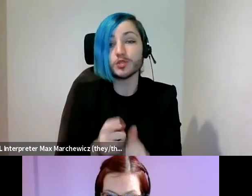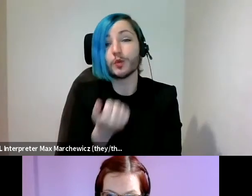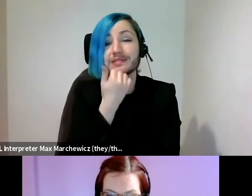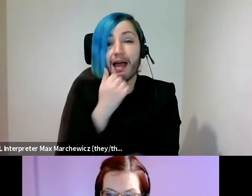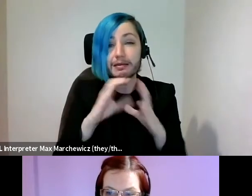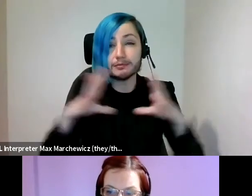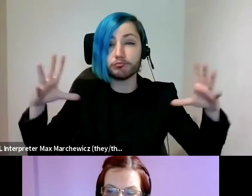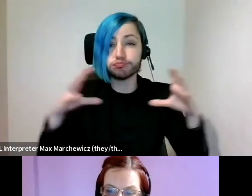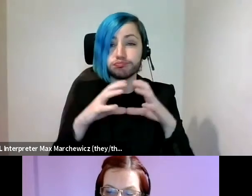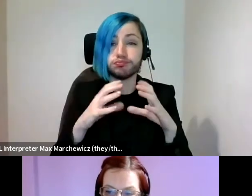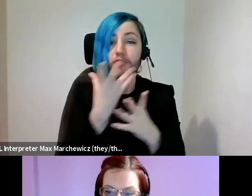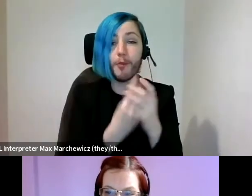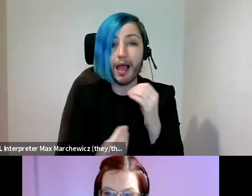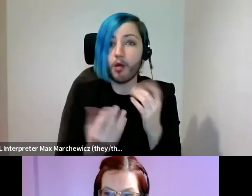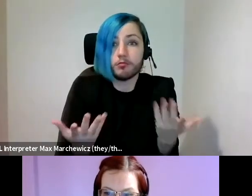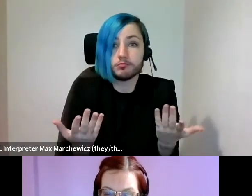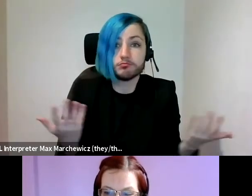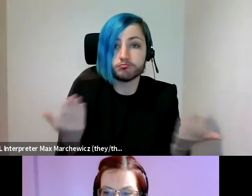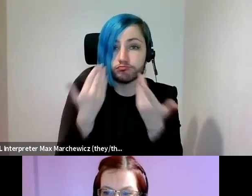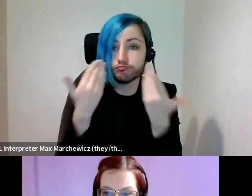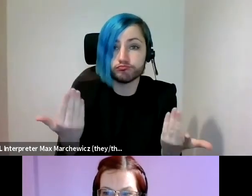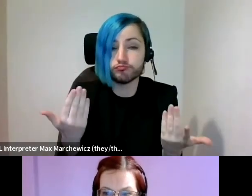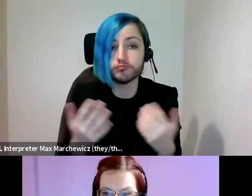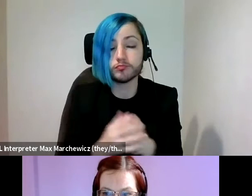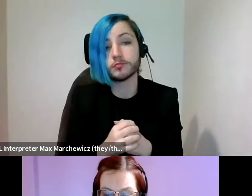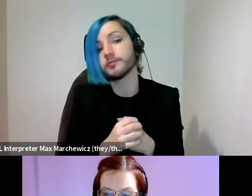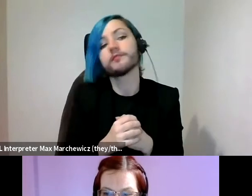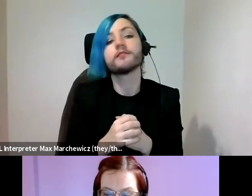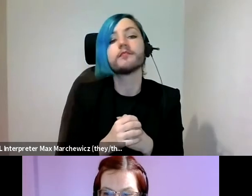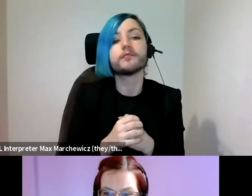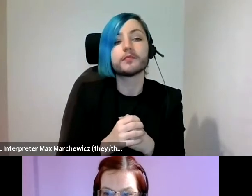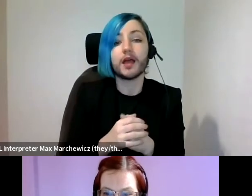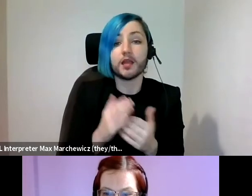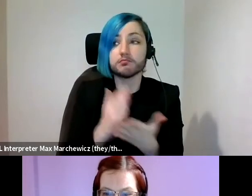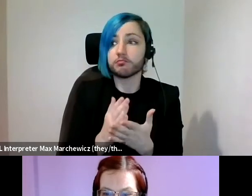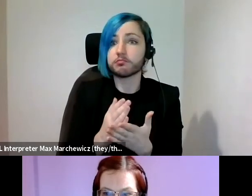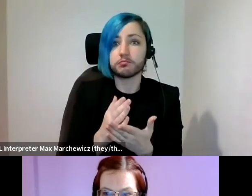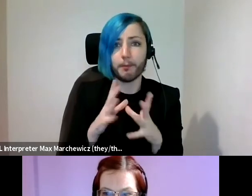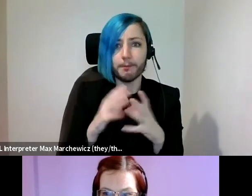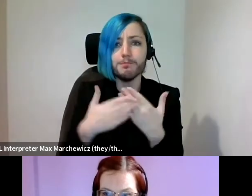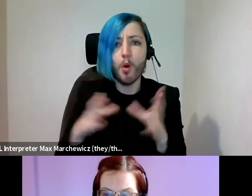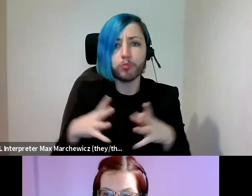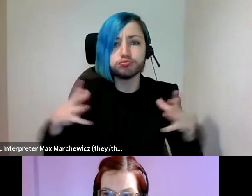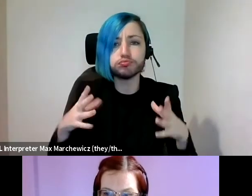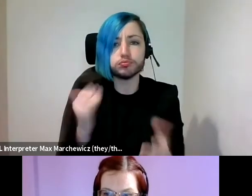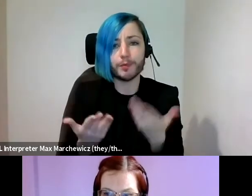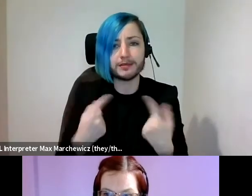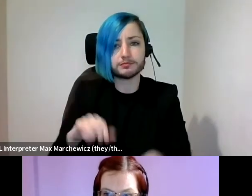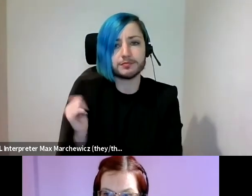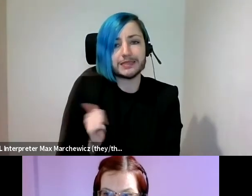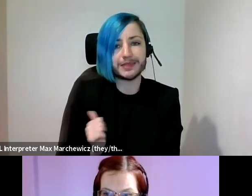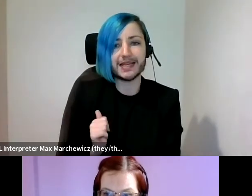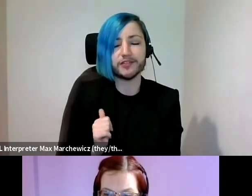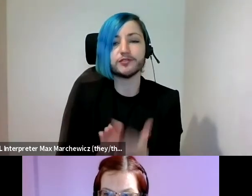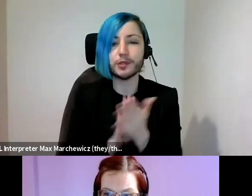holes that we actually detected were actually a bit bigger than we expected. And so a whole new set